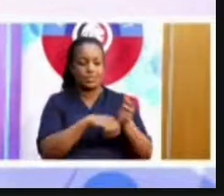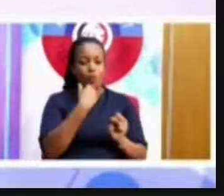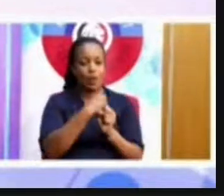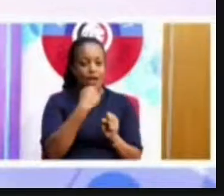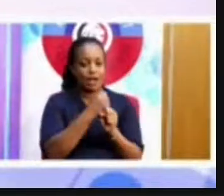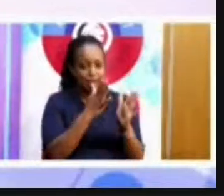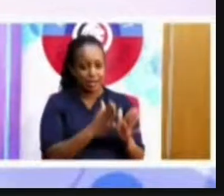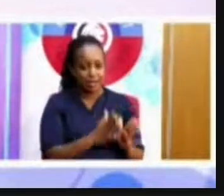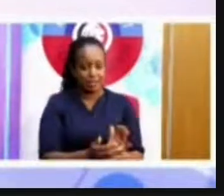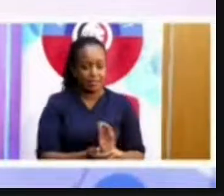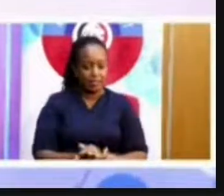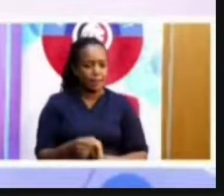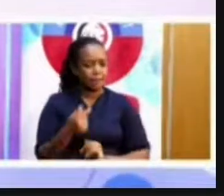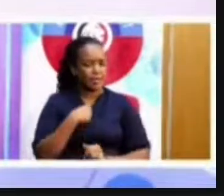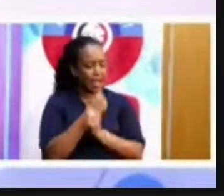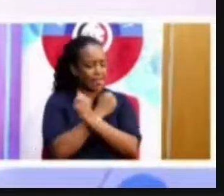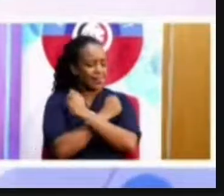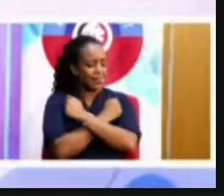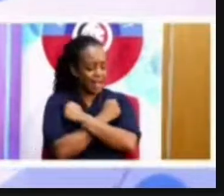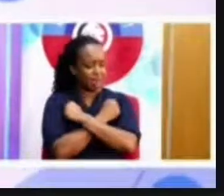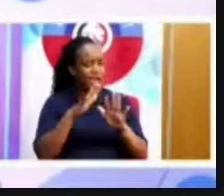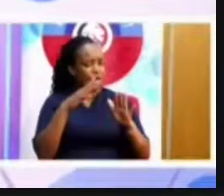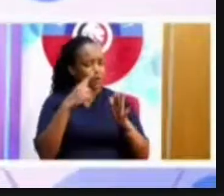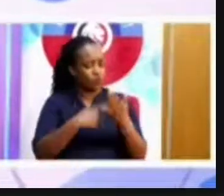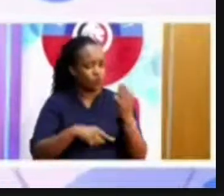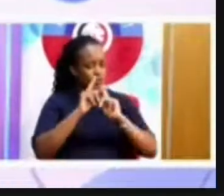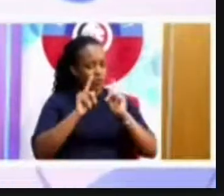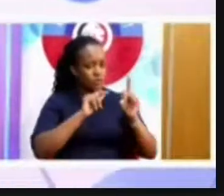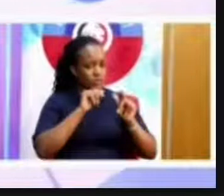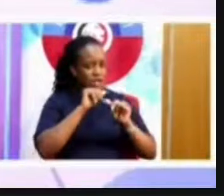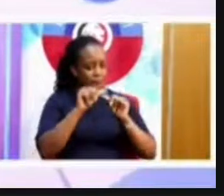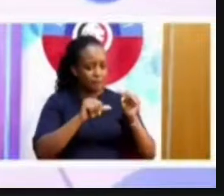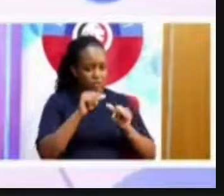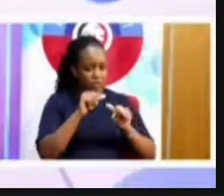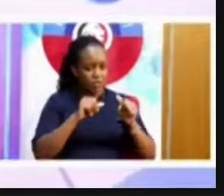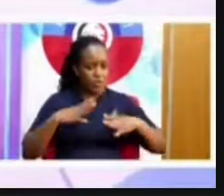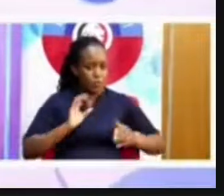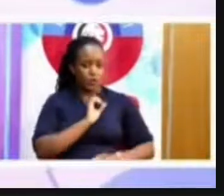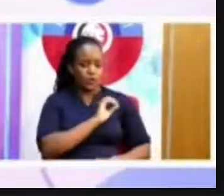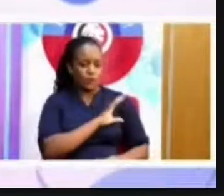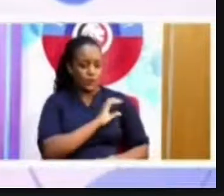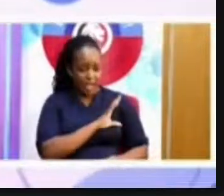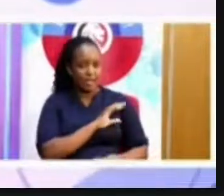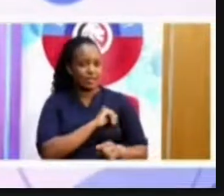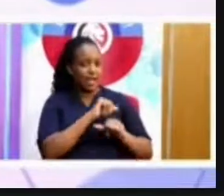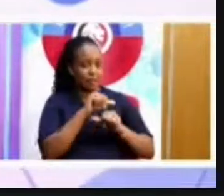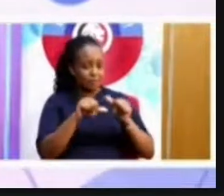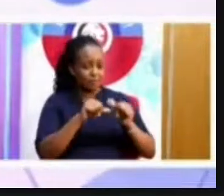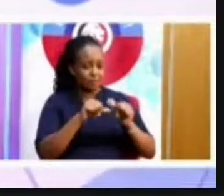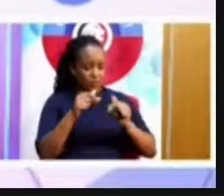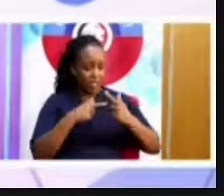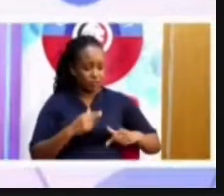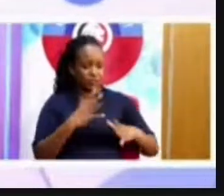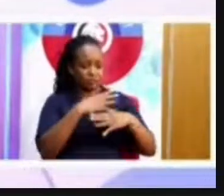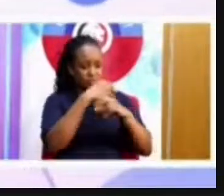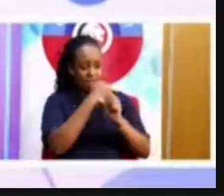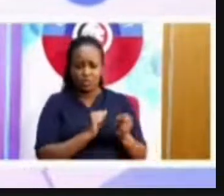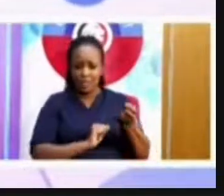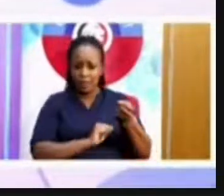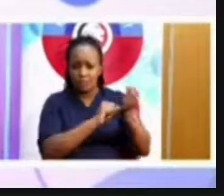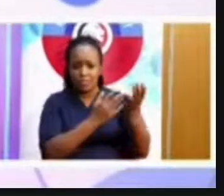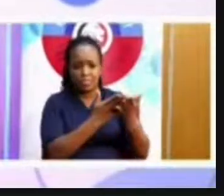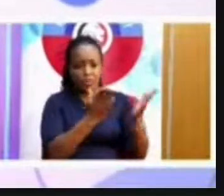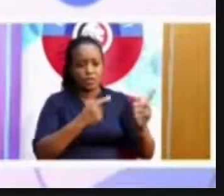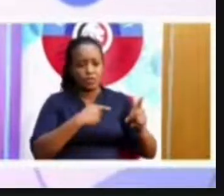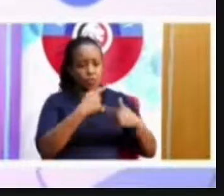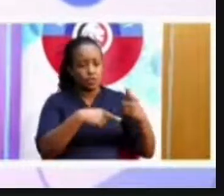about, people are fearful and people at the heart of any organization and any business. So facilitating them to continue to work and also giving